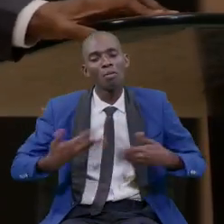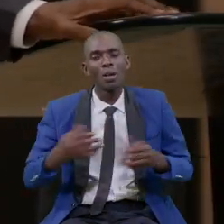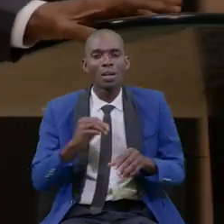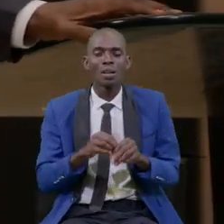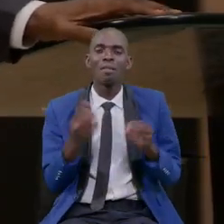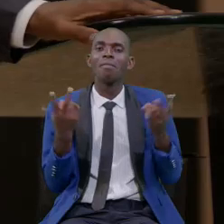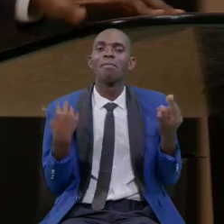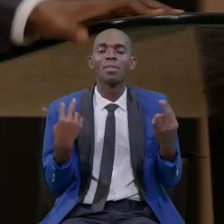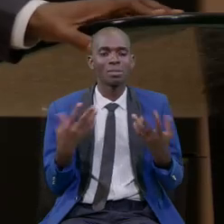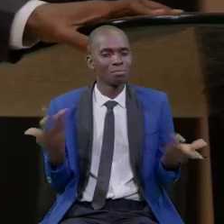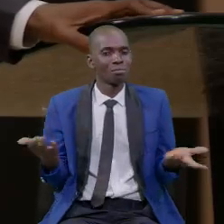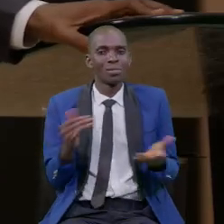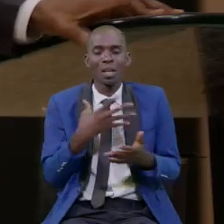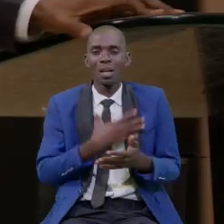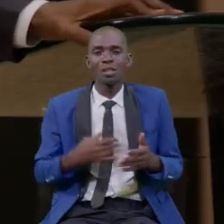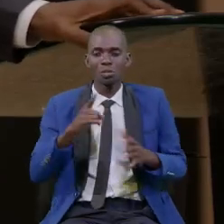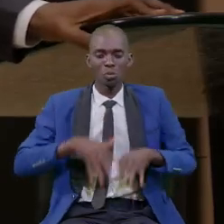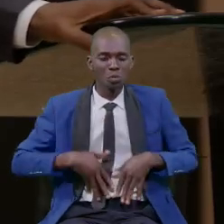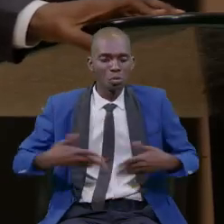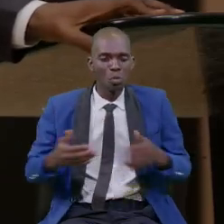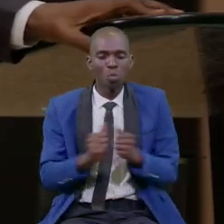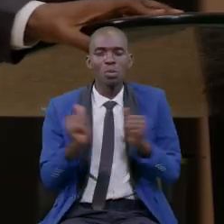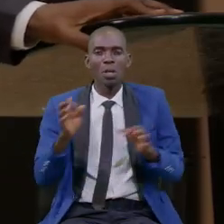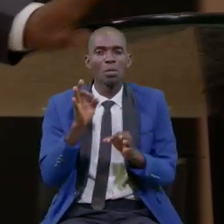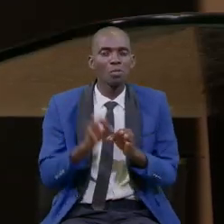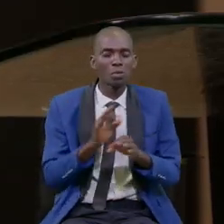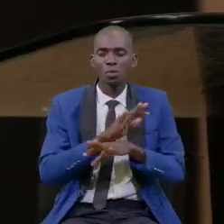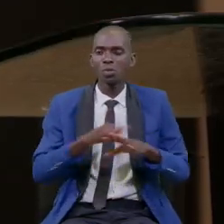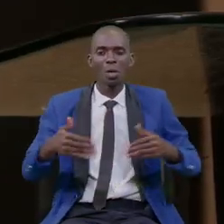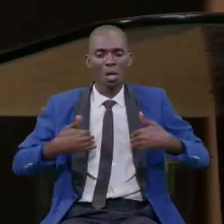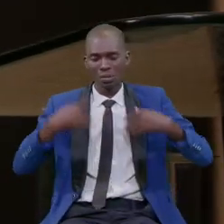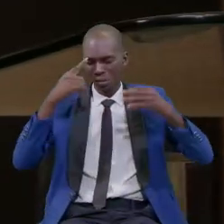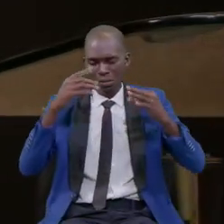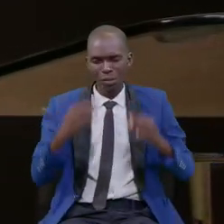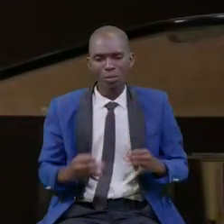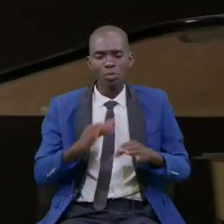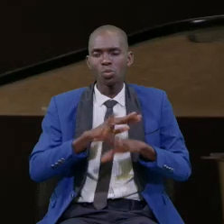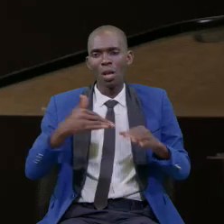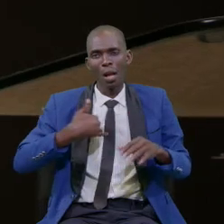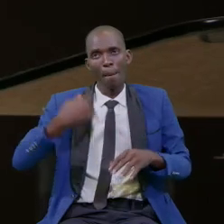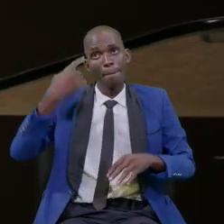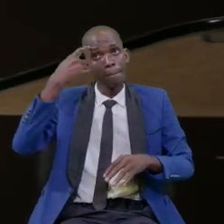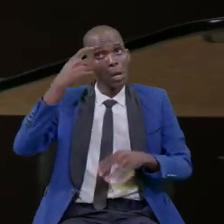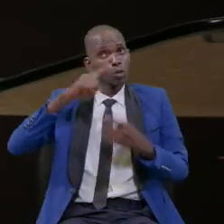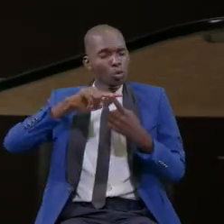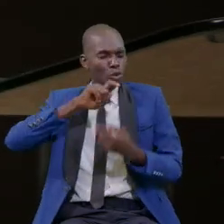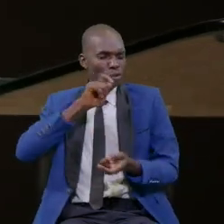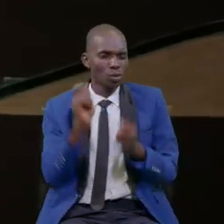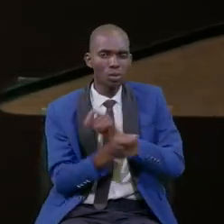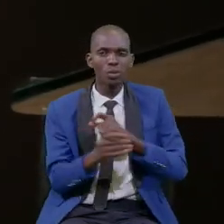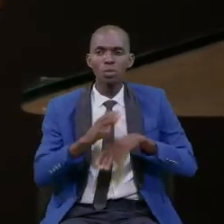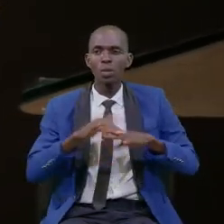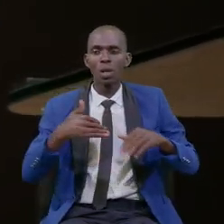if he doesn't have faith, doesn't have conviction, doesn't have a mind to turn, a mind to seek